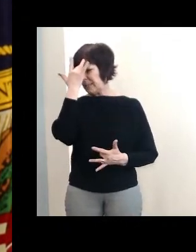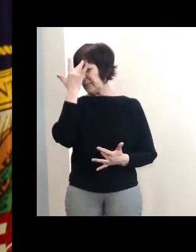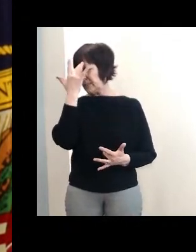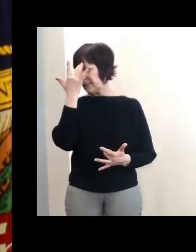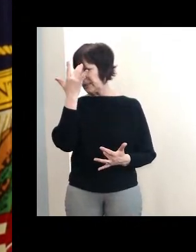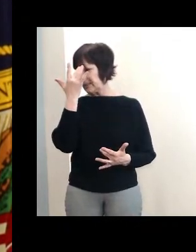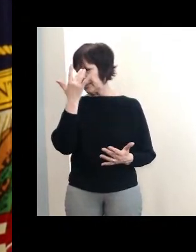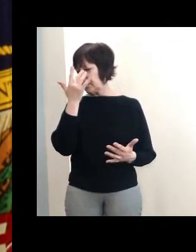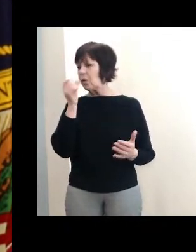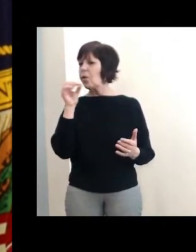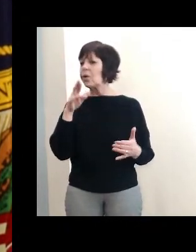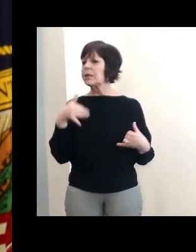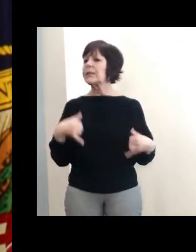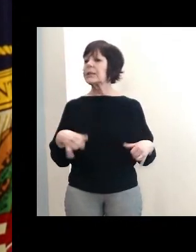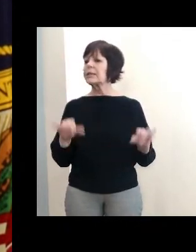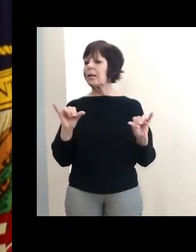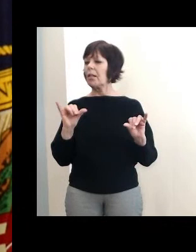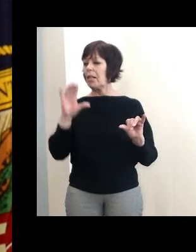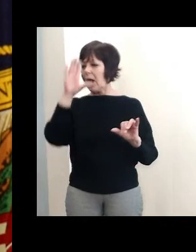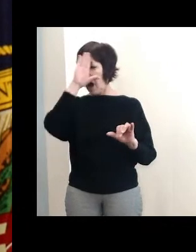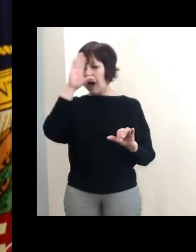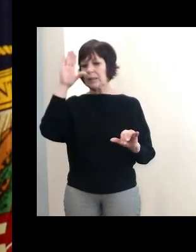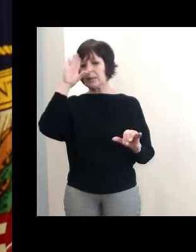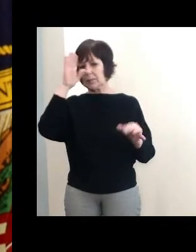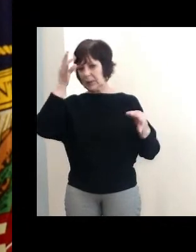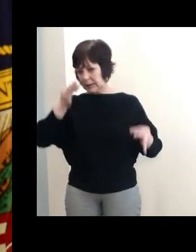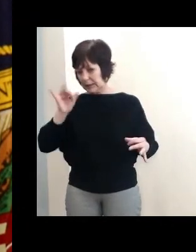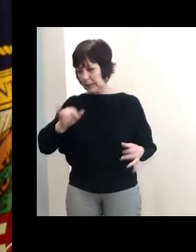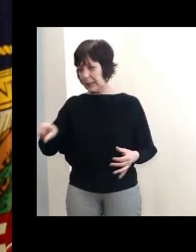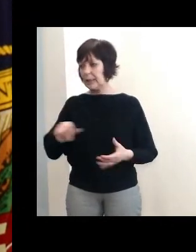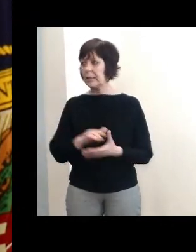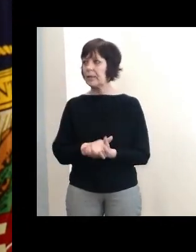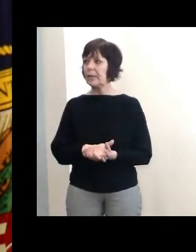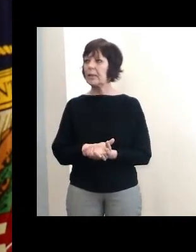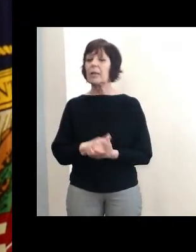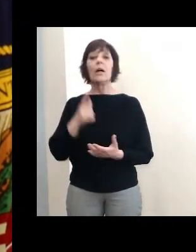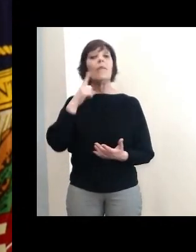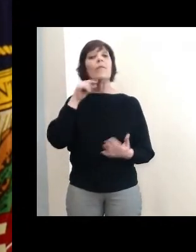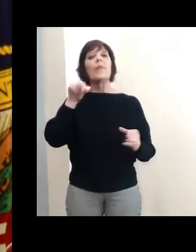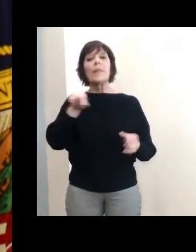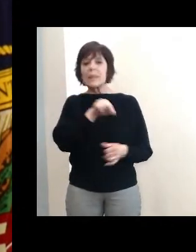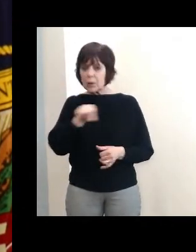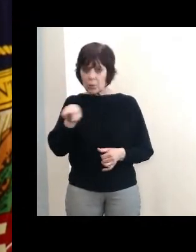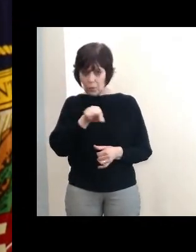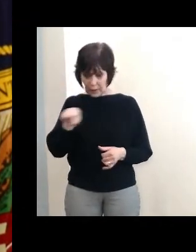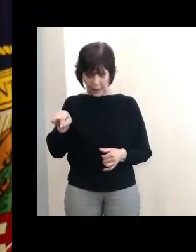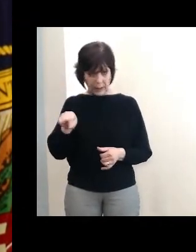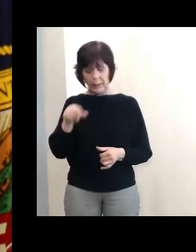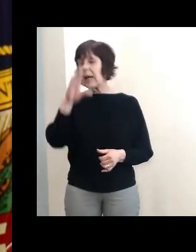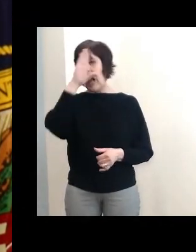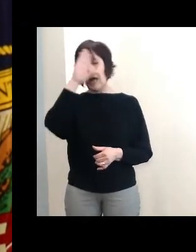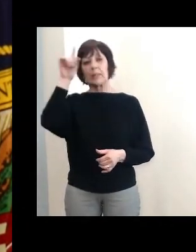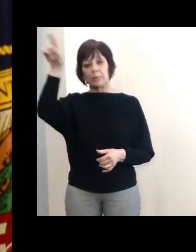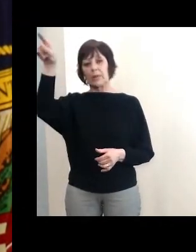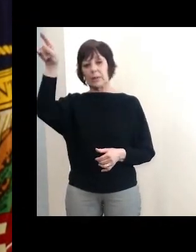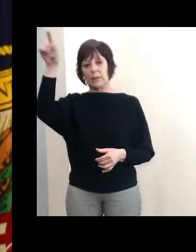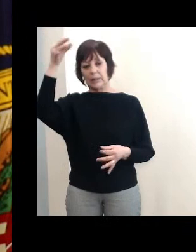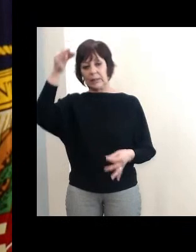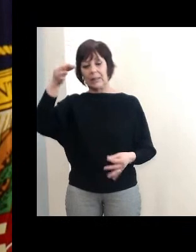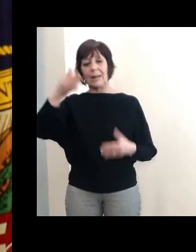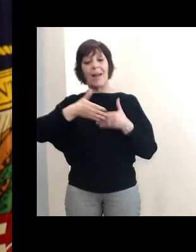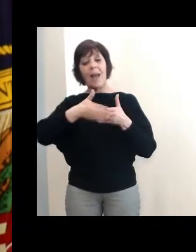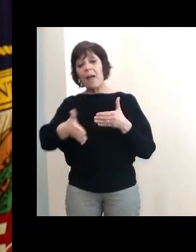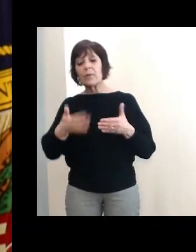appointments, or is it still going to be the hospitals for the foreseeable future? Well, for the next week, the distribution is going to the hospitals. After that,